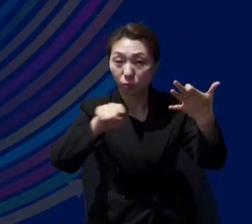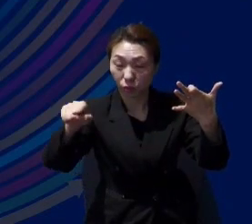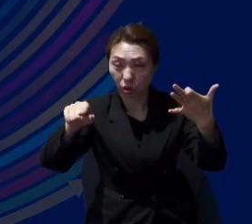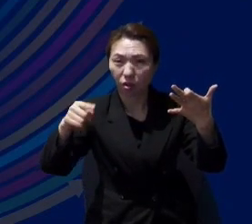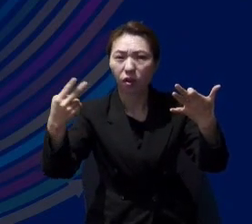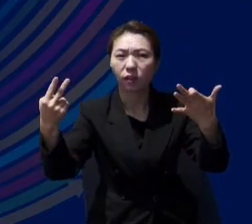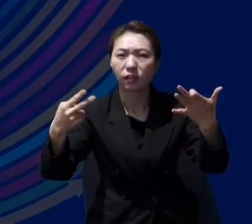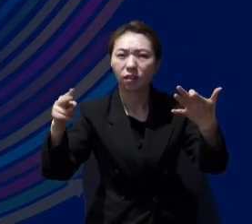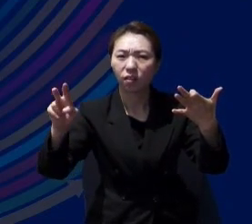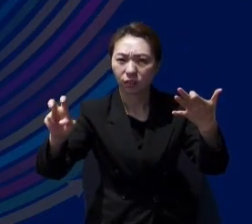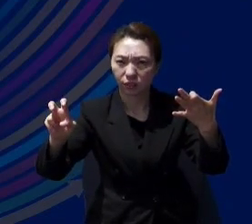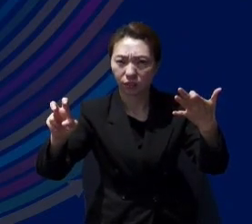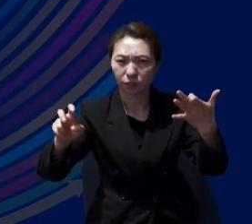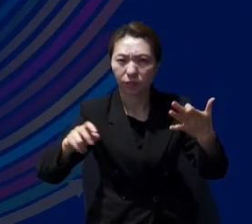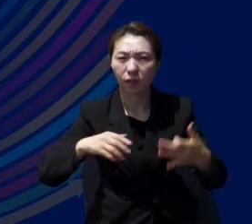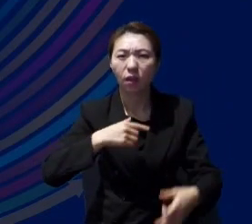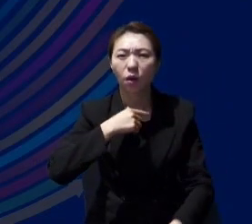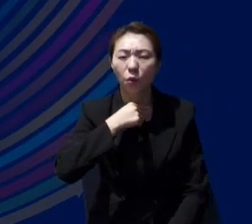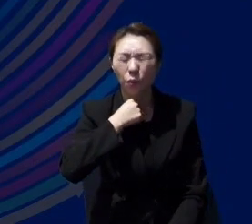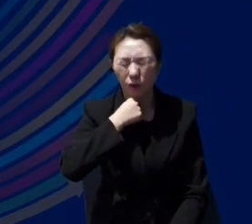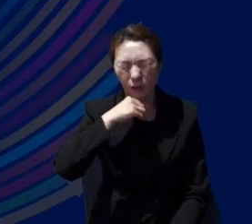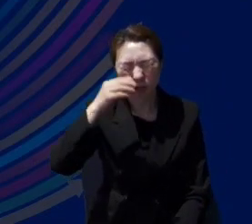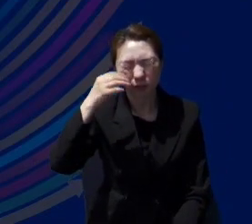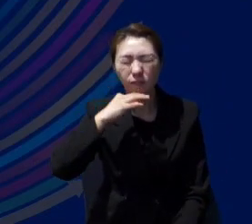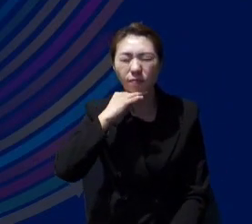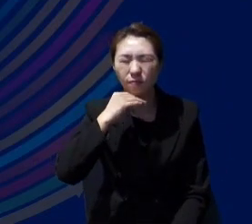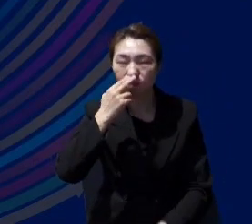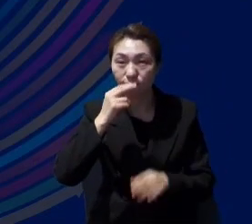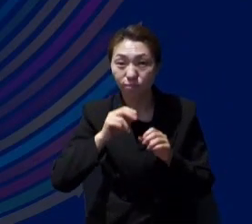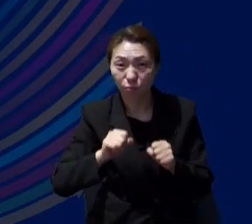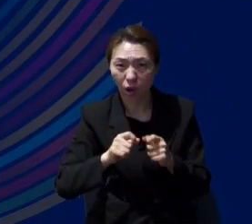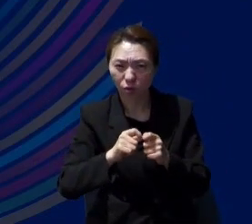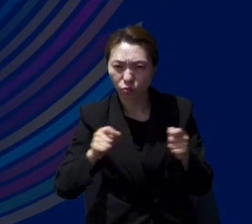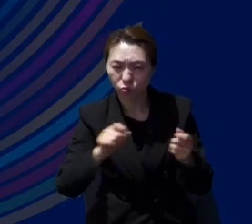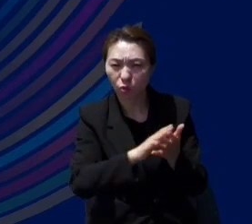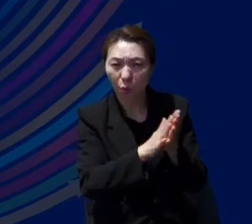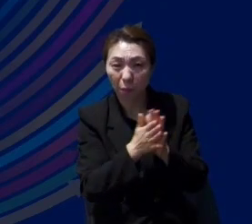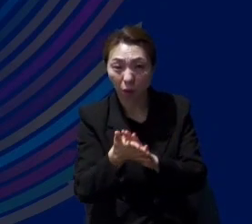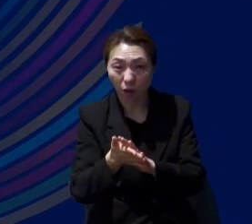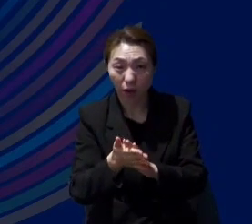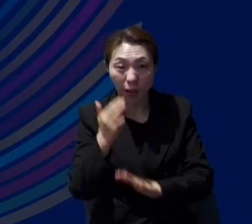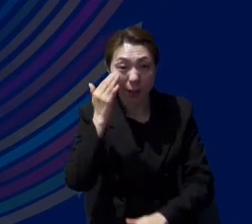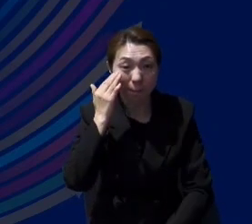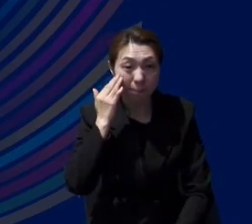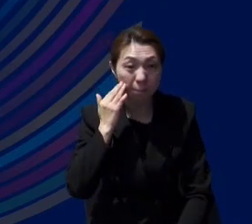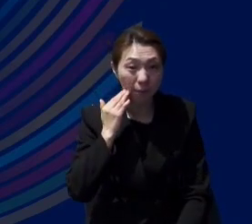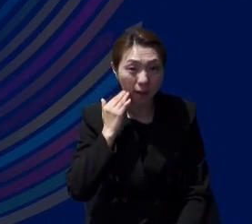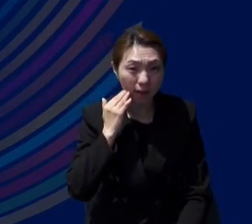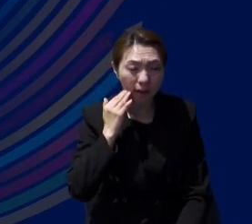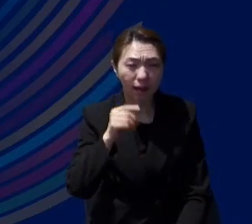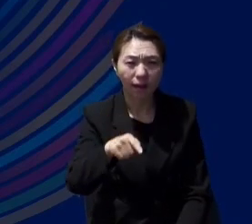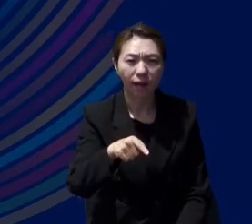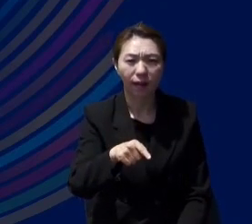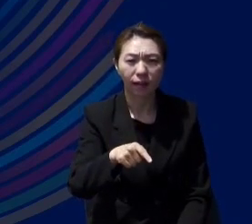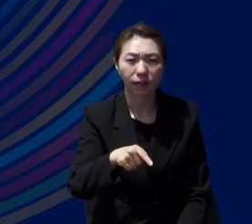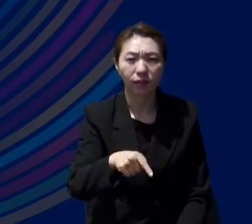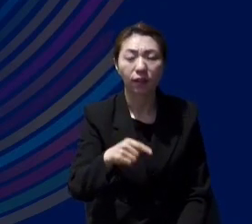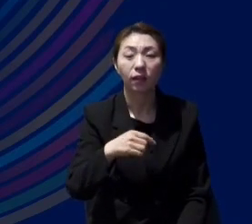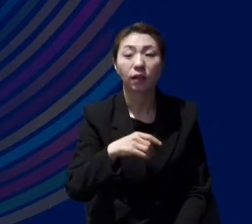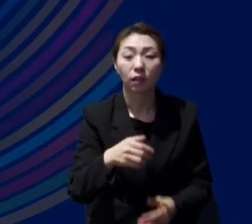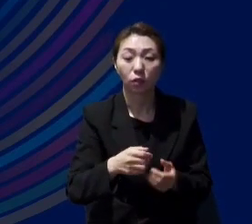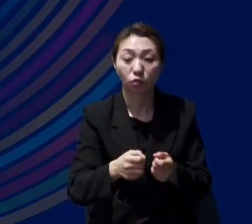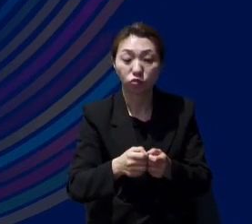blue or green is a population and a location where life expectancy increased, and anywhere that's in pink and purple is a decrease in